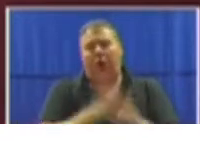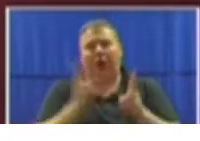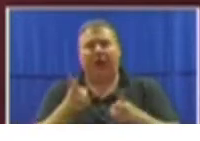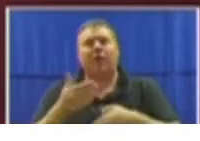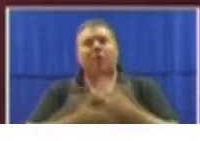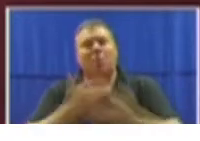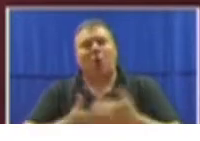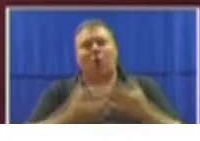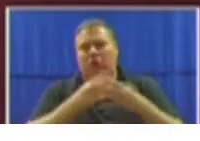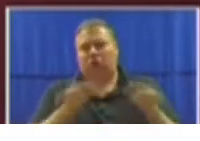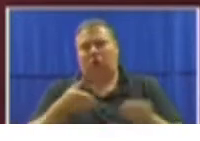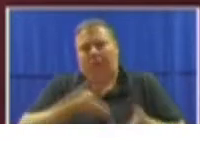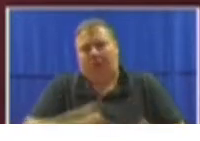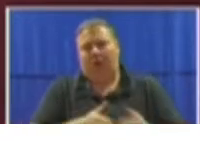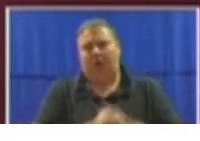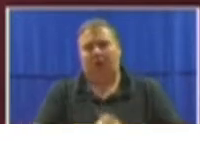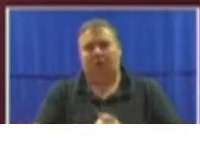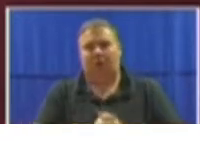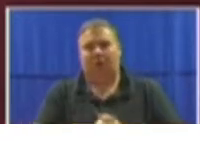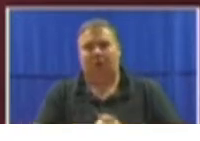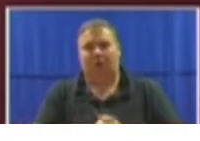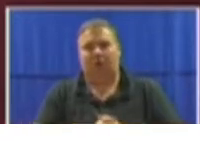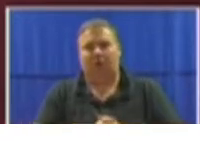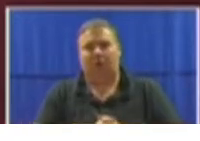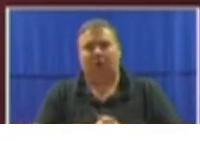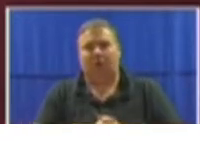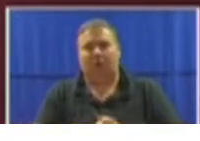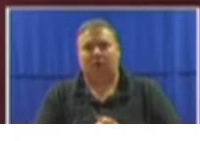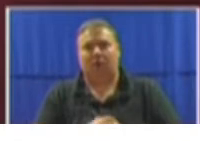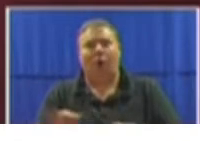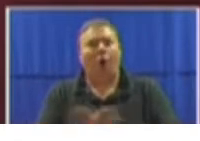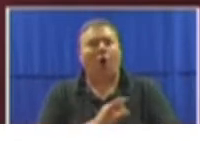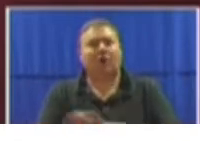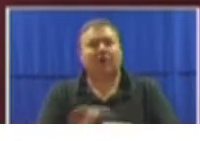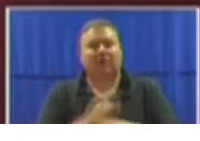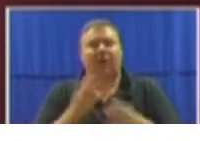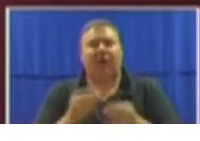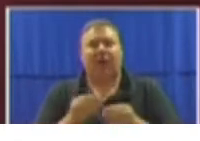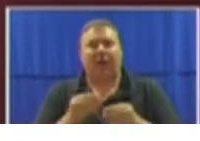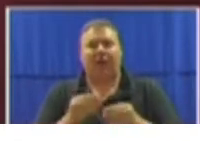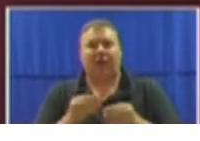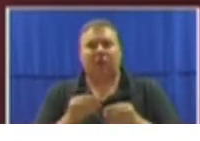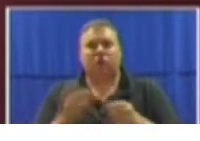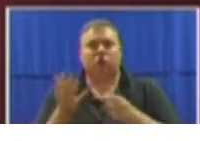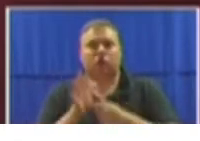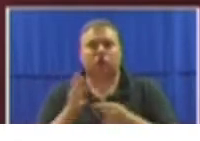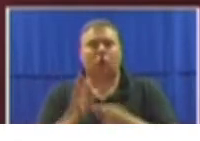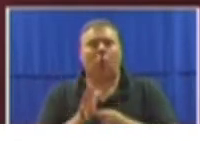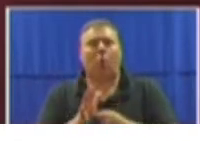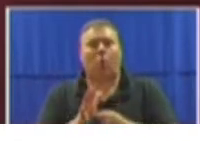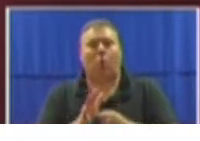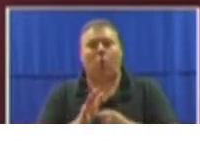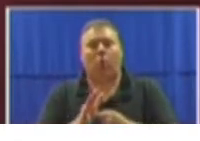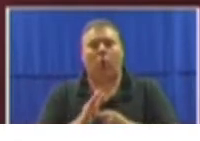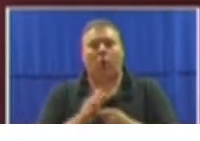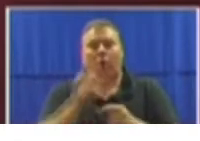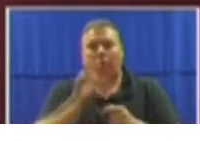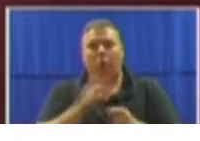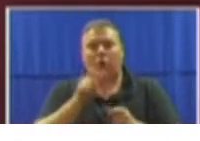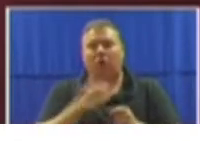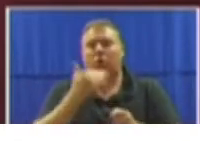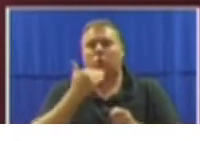asserted that the architects and proponents of South Africa's poverty and inequality are waging